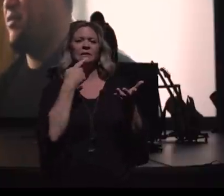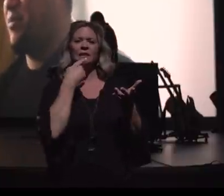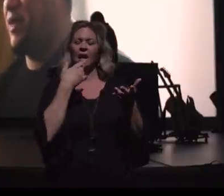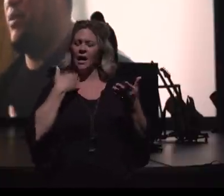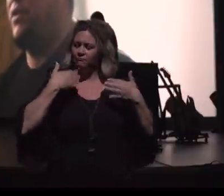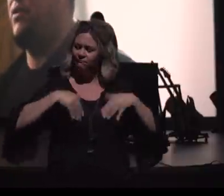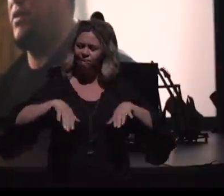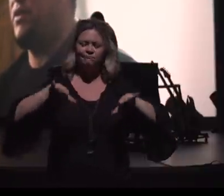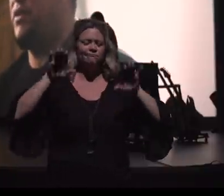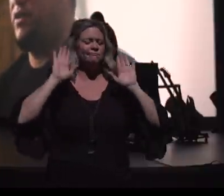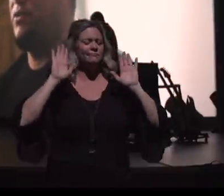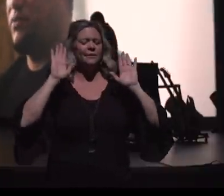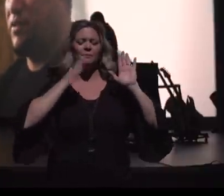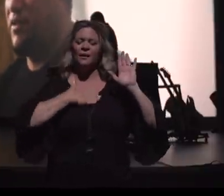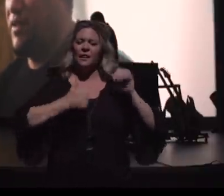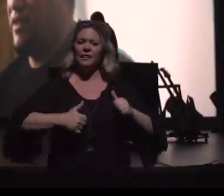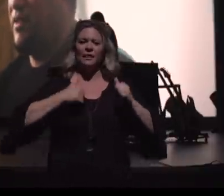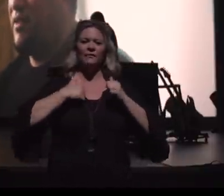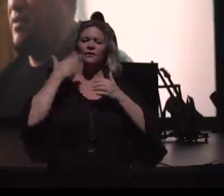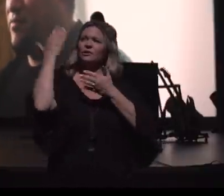my life, my will over to you.